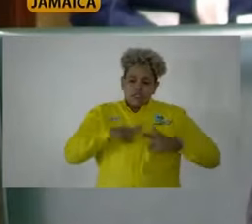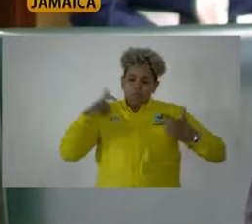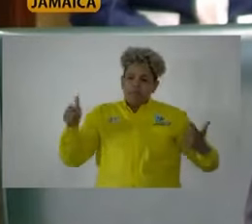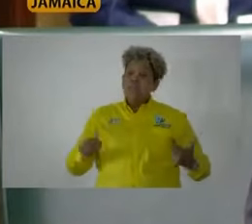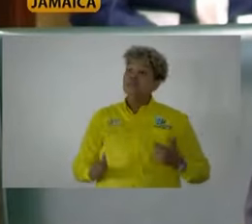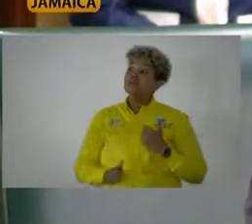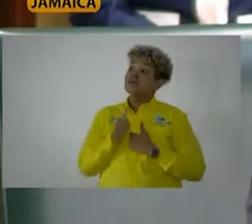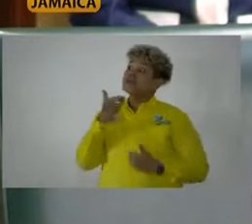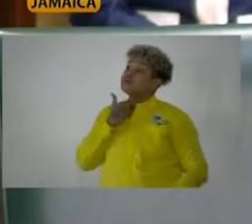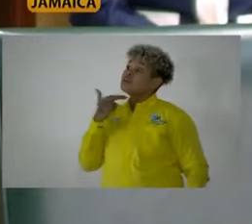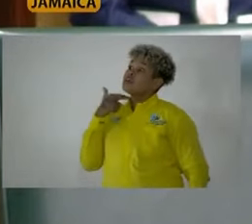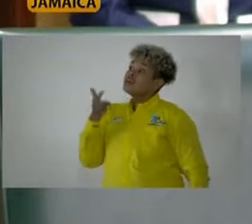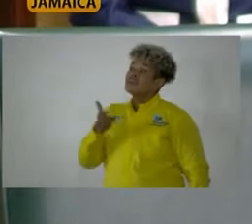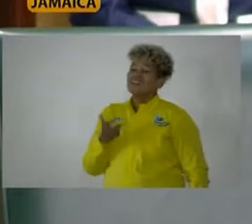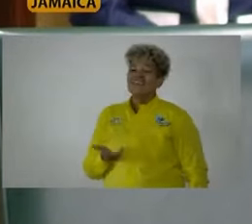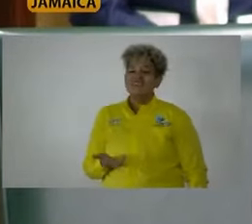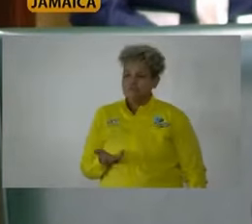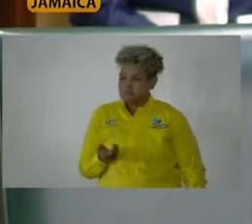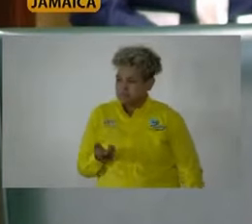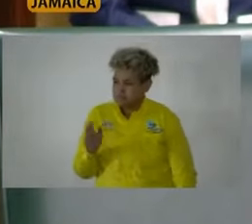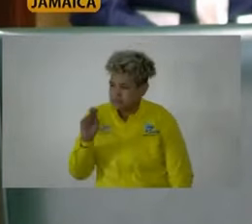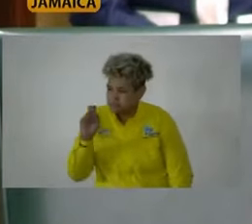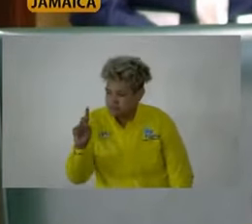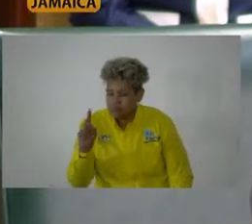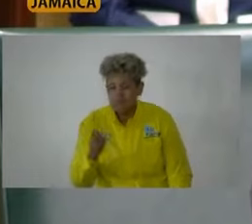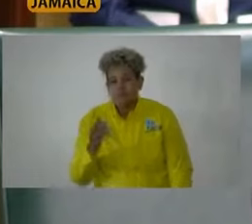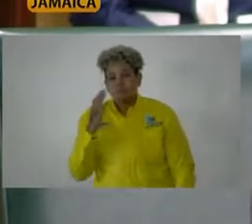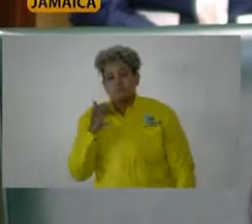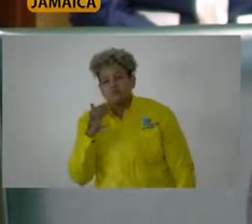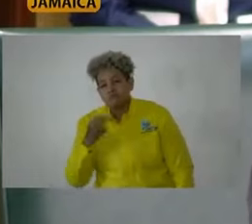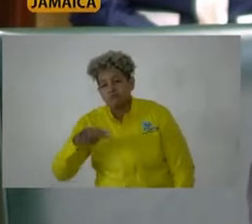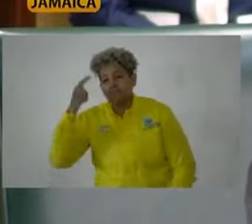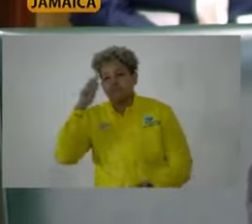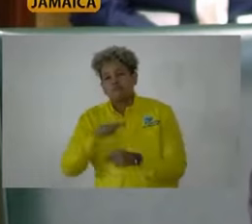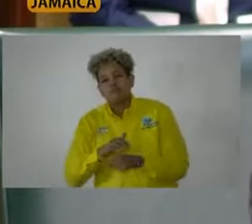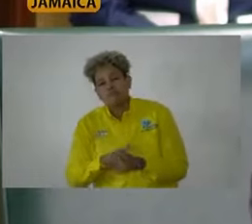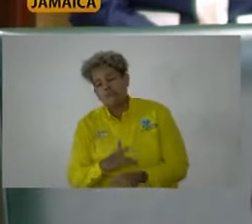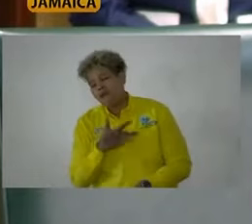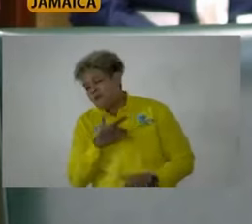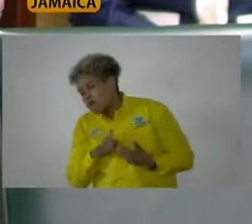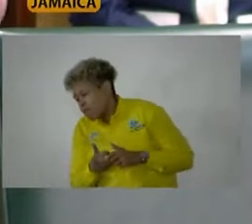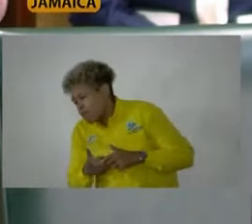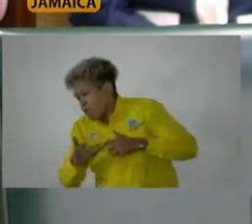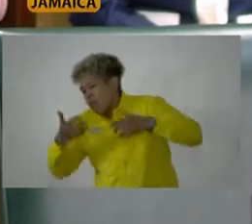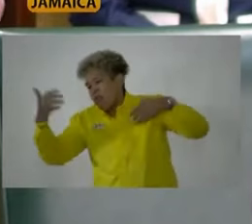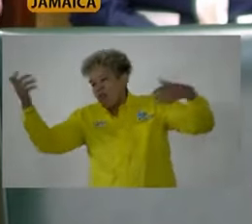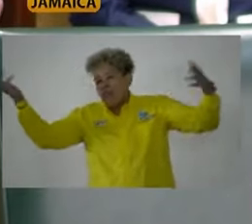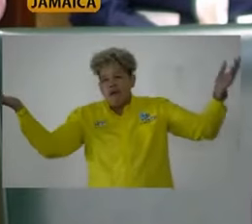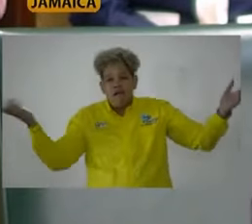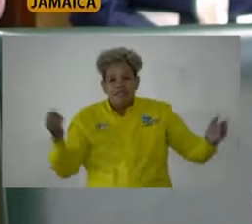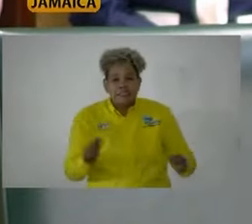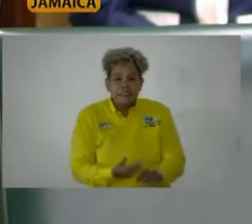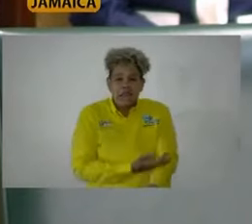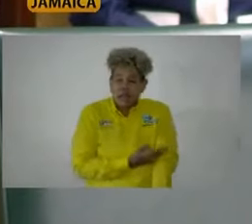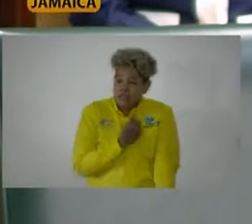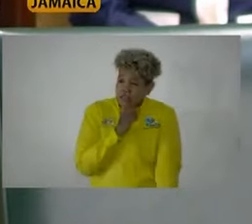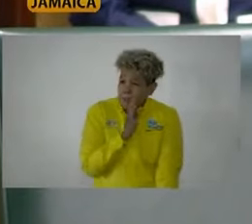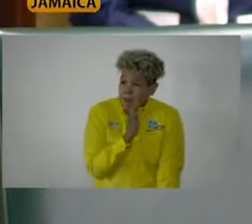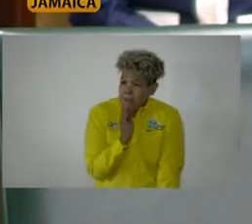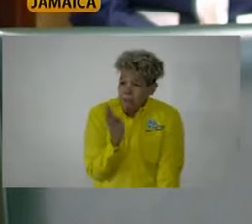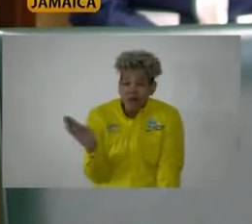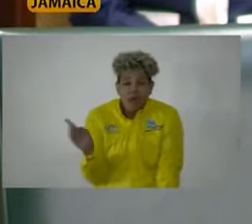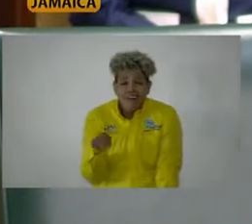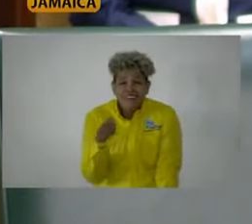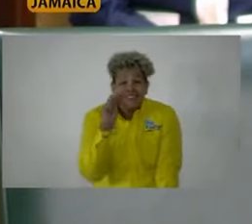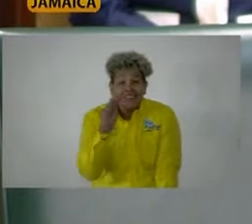threats of chronic non-communicable diseases, such as diabetes, hypertension, heart disease, and cancer, have been, to